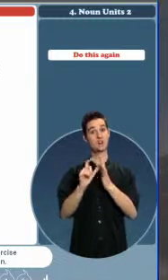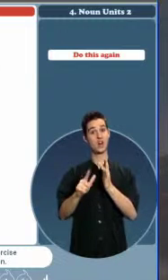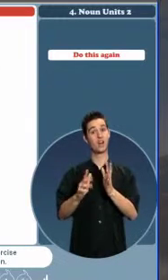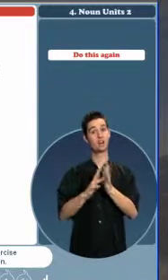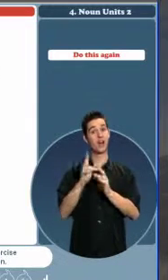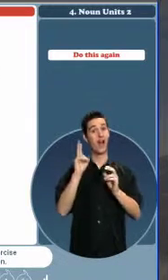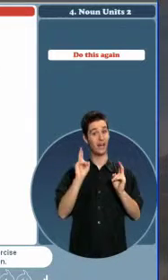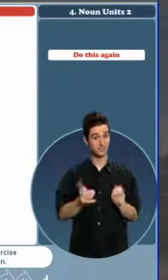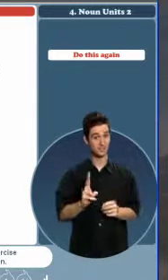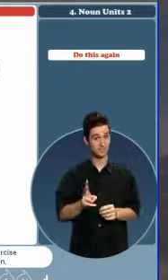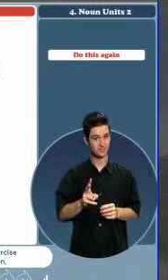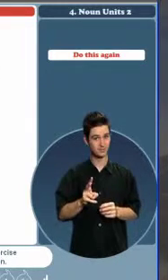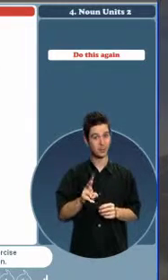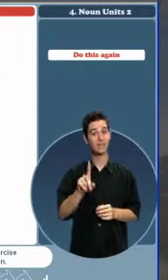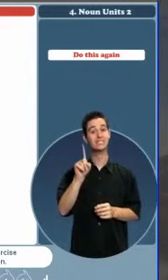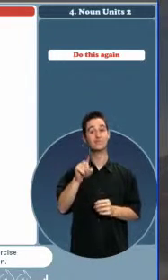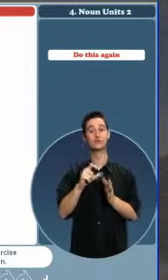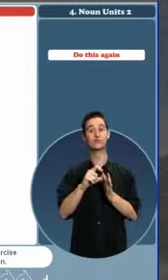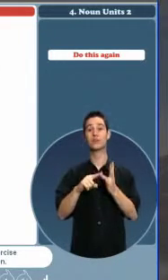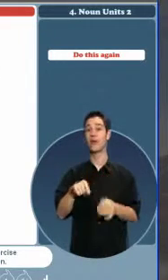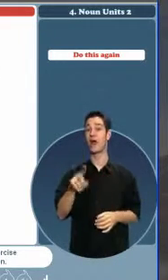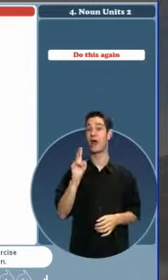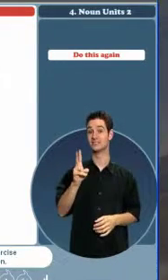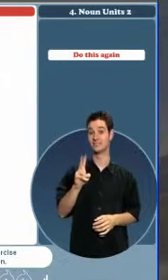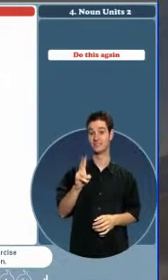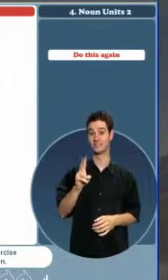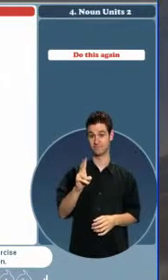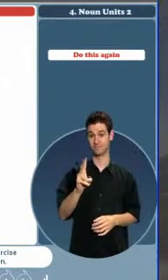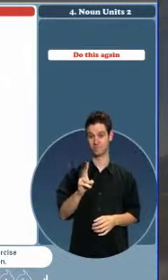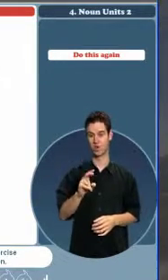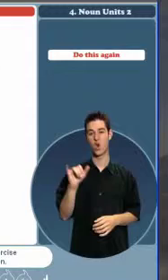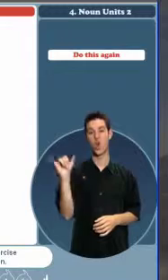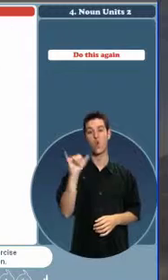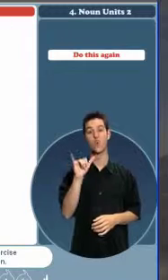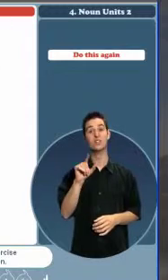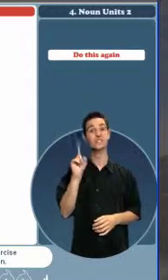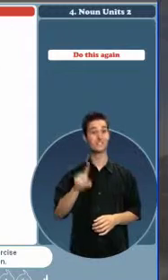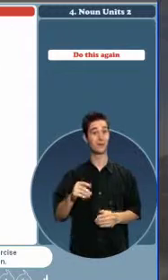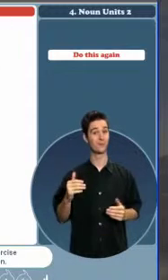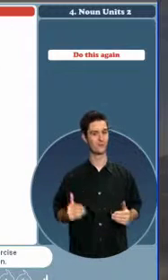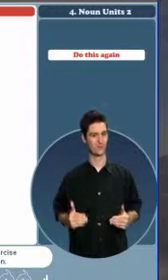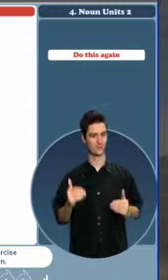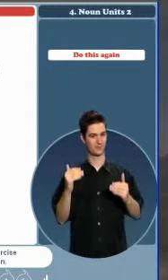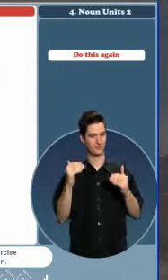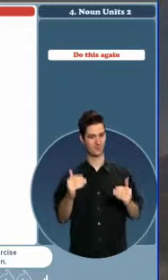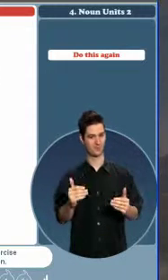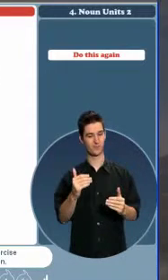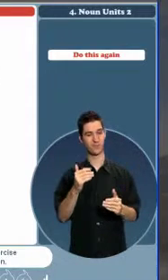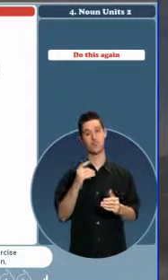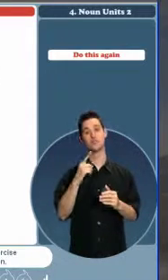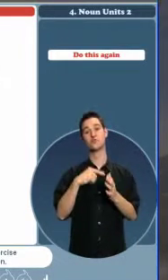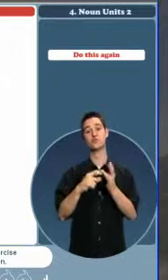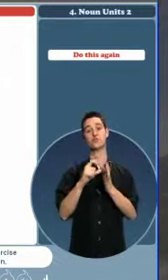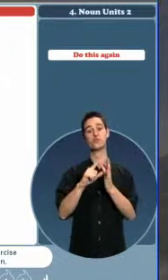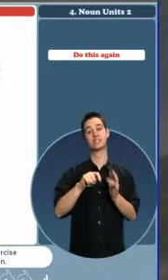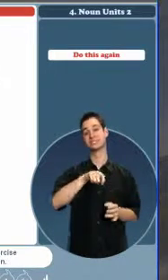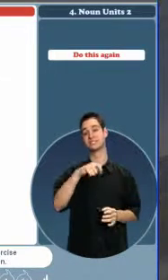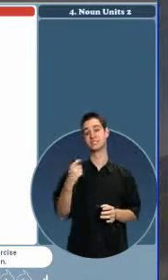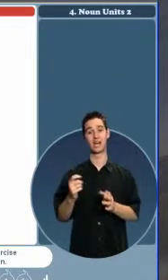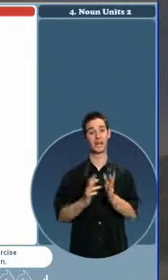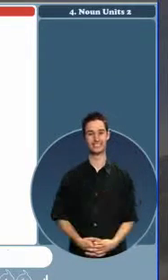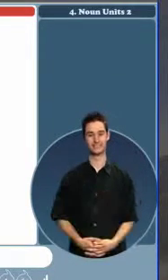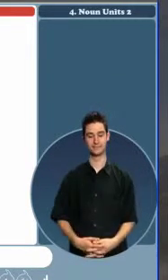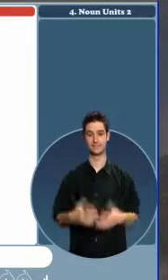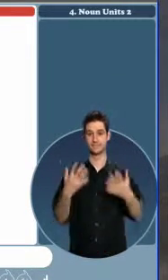If you'd like to do this exercise again, click on Do This Again, or click on the forward button.